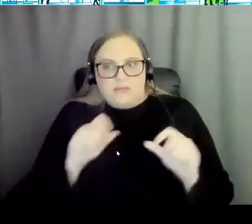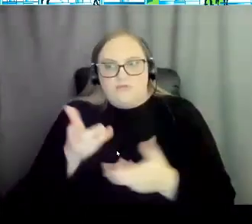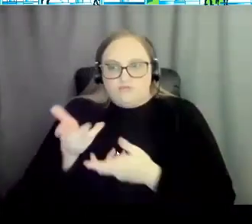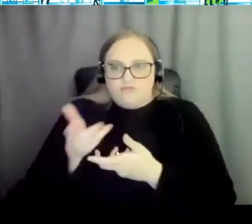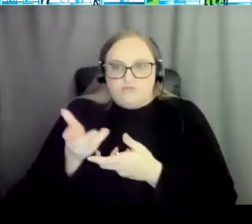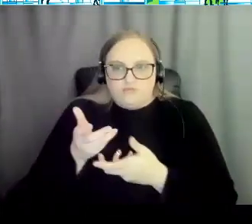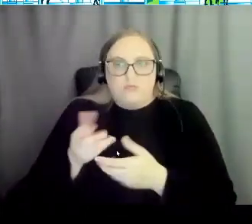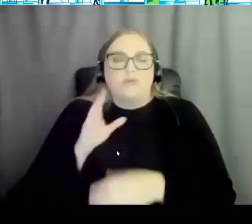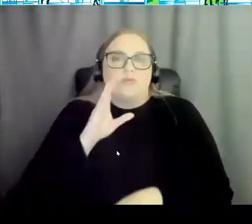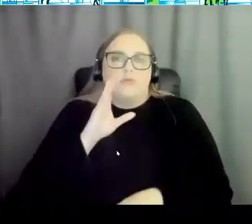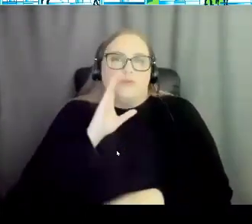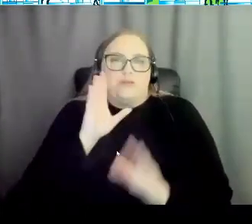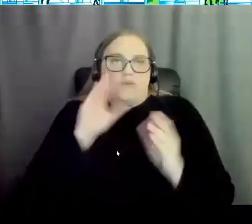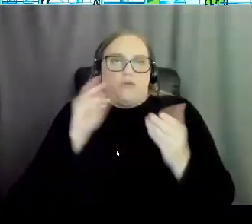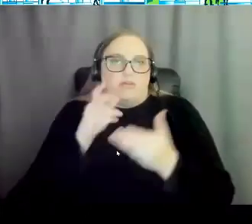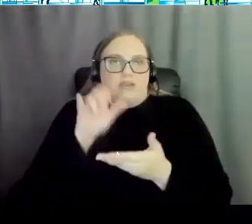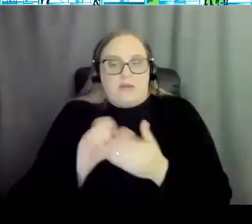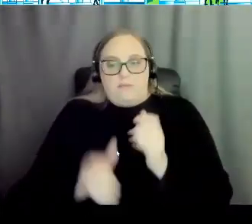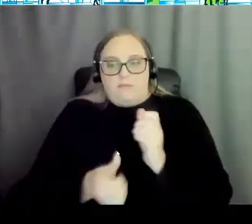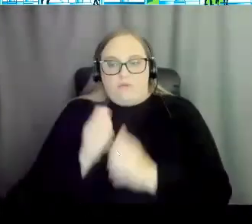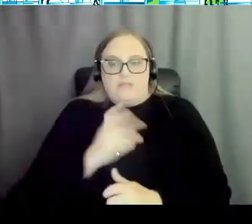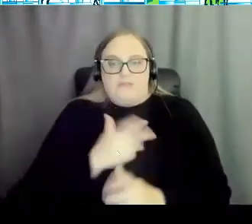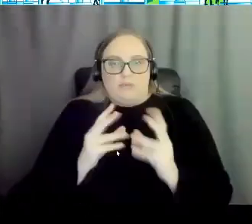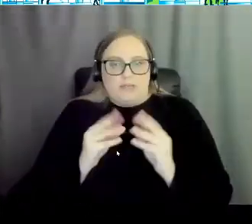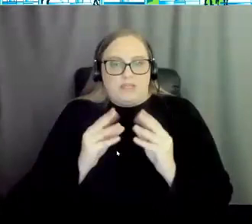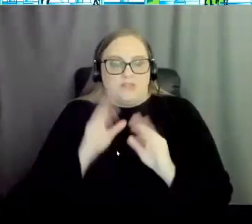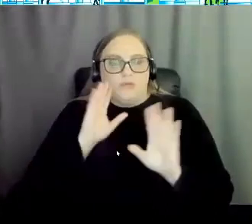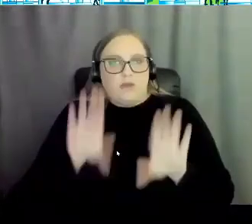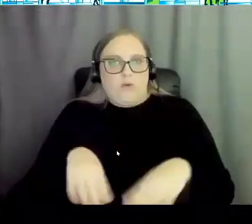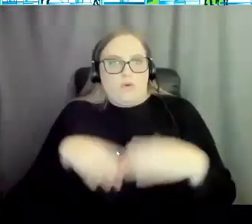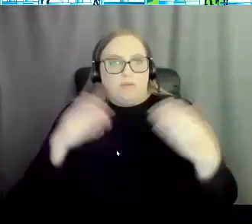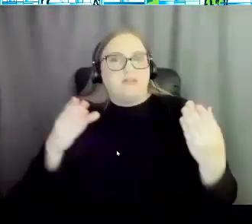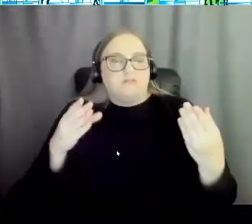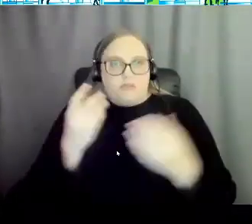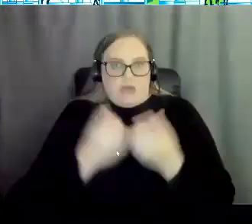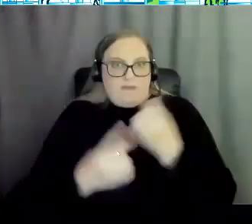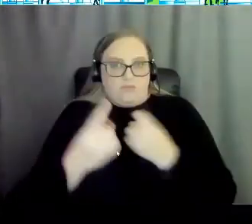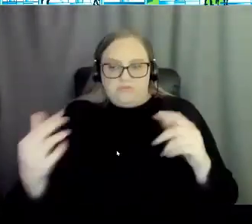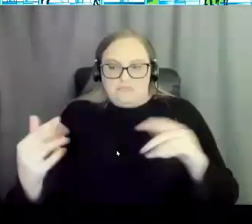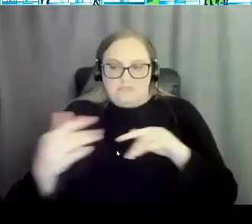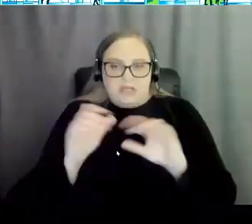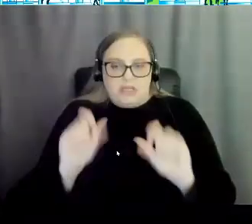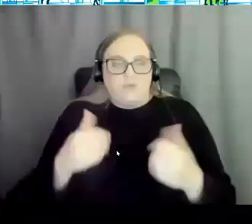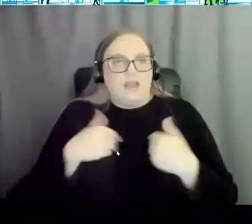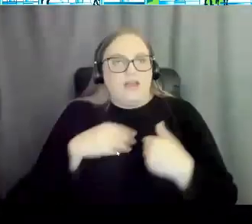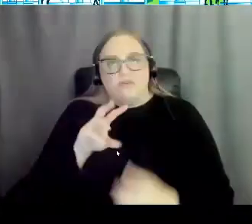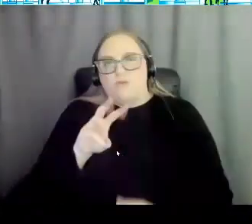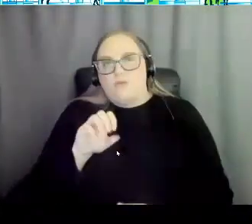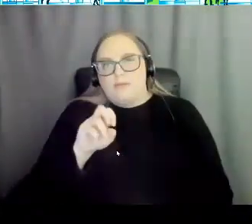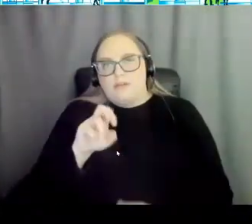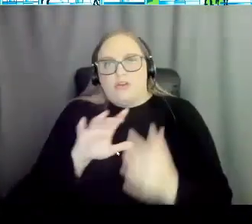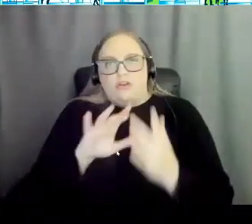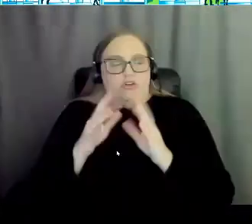our focus. Most of our meetings are going to be open to everyone. We have webinars constantly that are